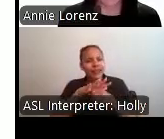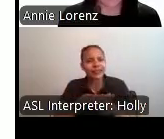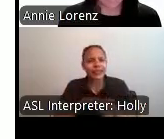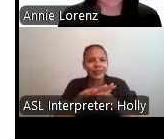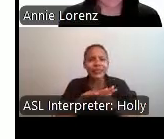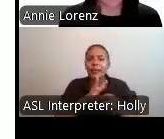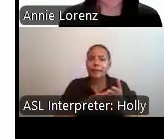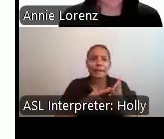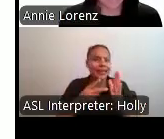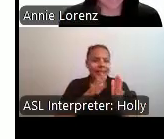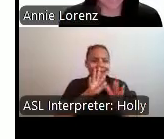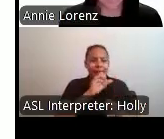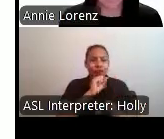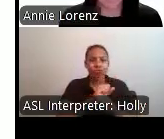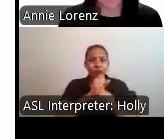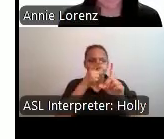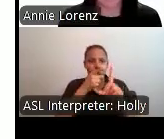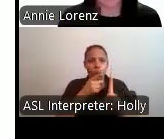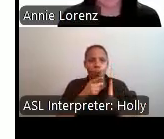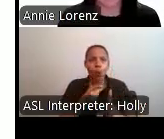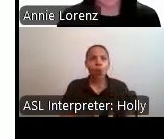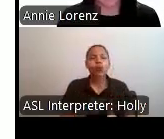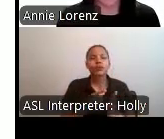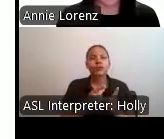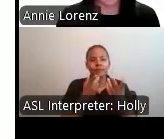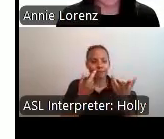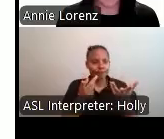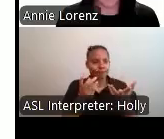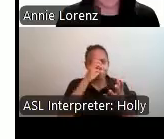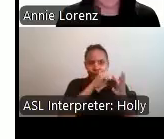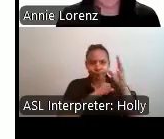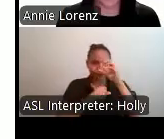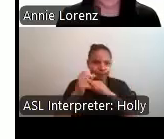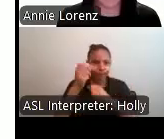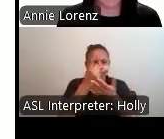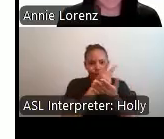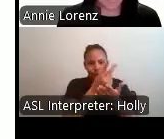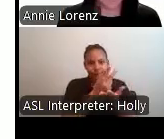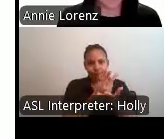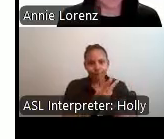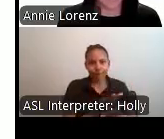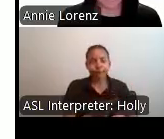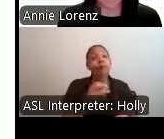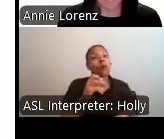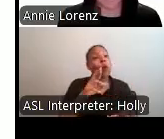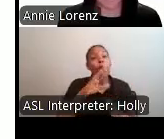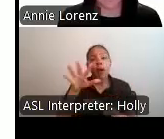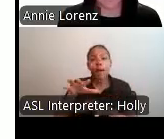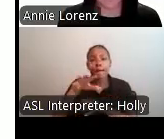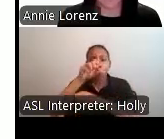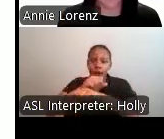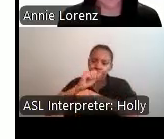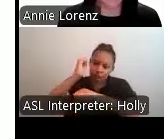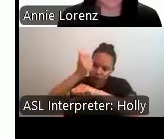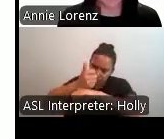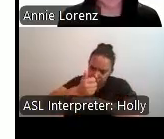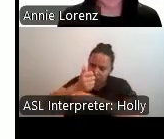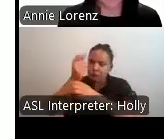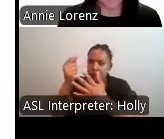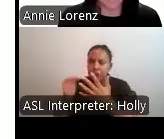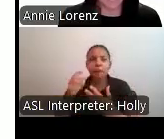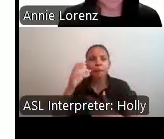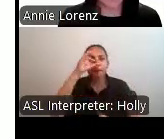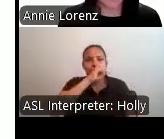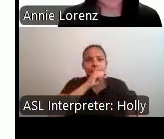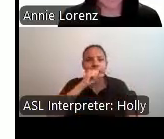through on steps or missing appointments. You notice barriers that go beyond typical employment challenges. For example,